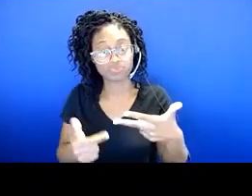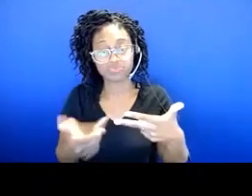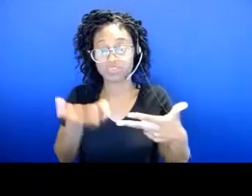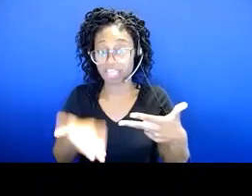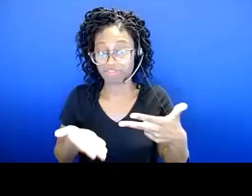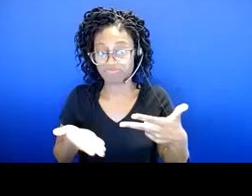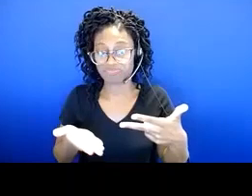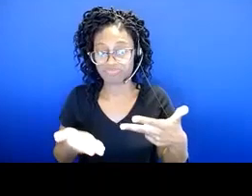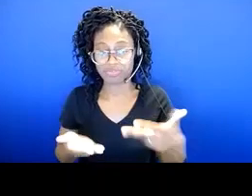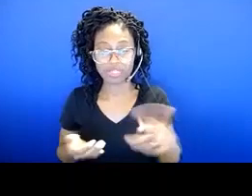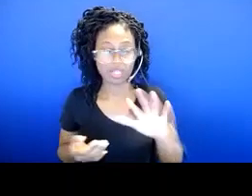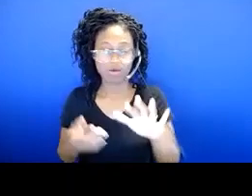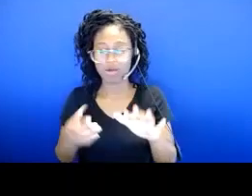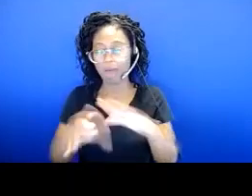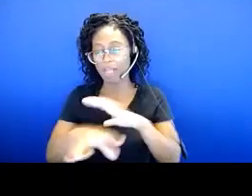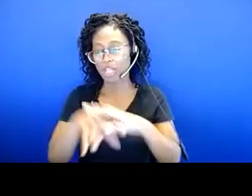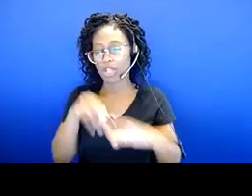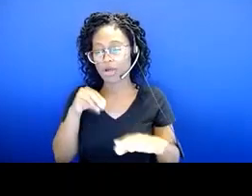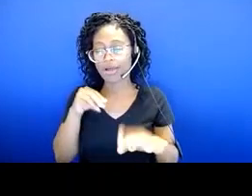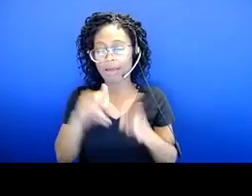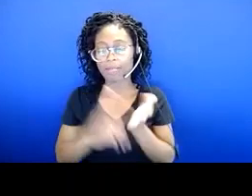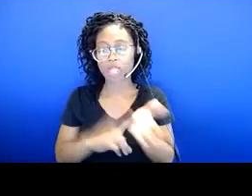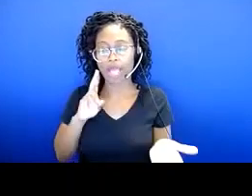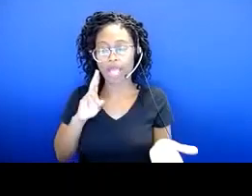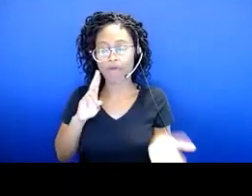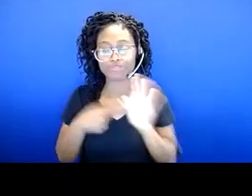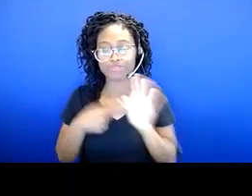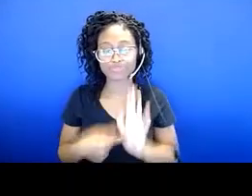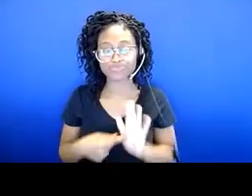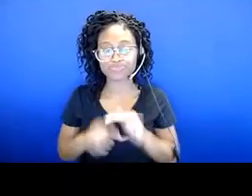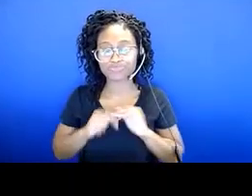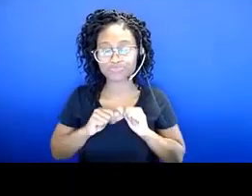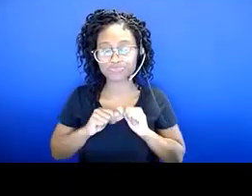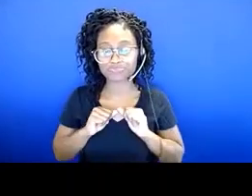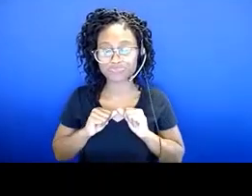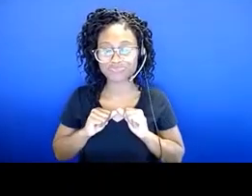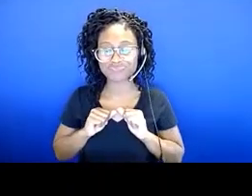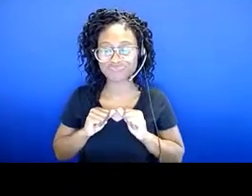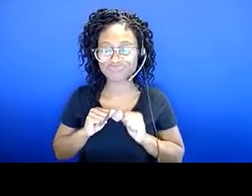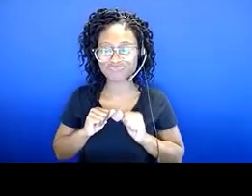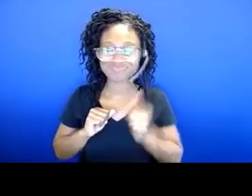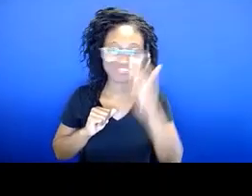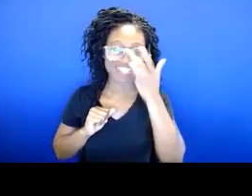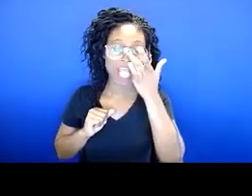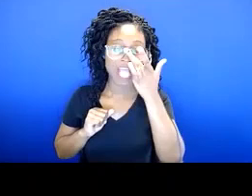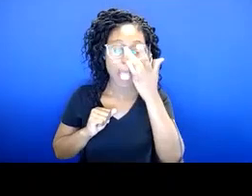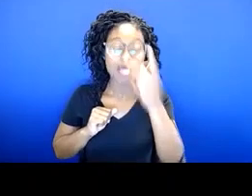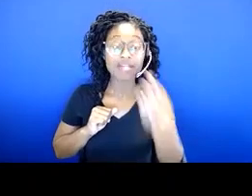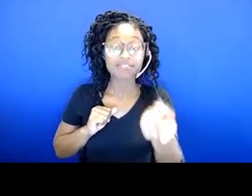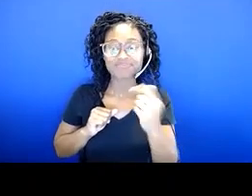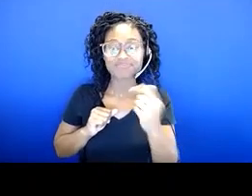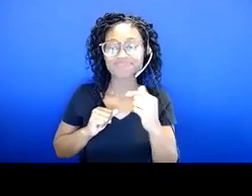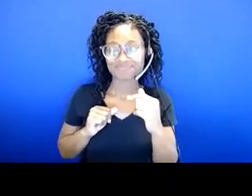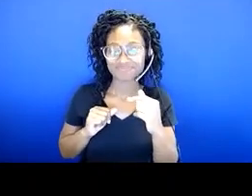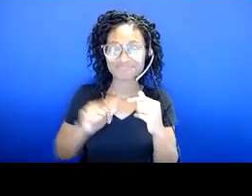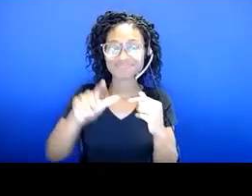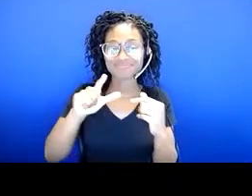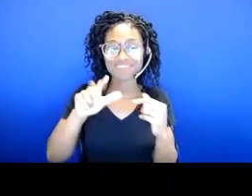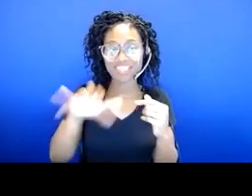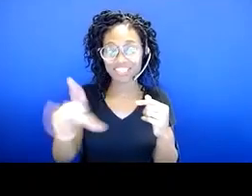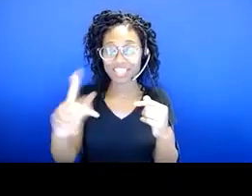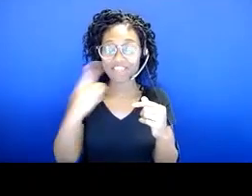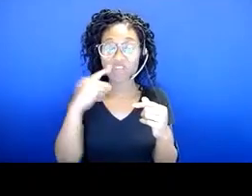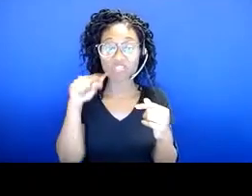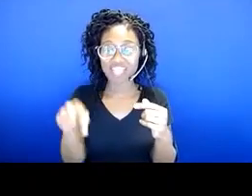I'll just log out here. So you'll come to, the link is to this page,